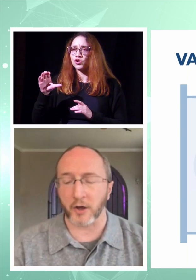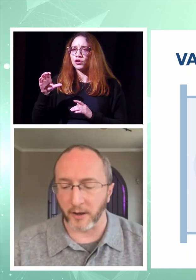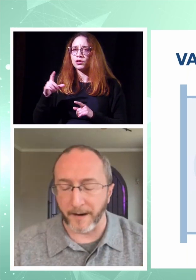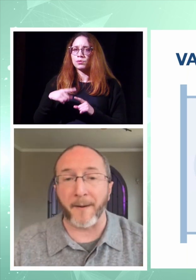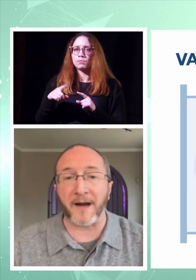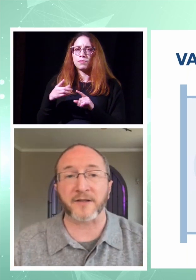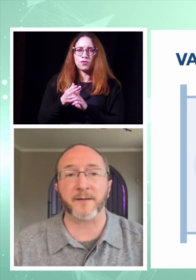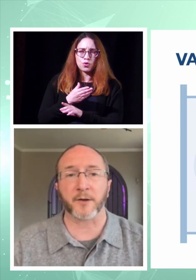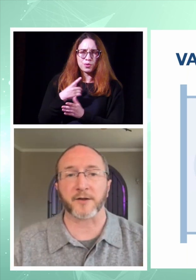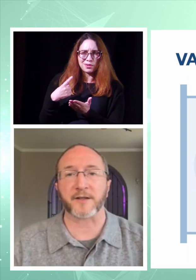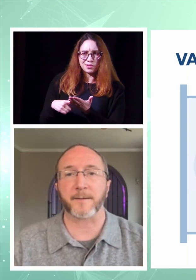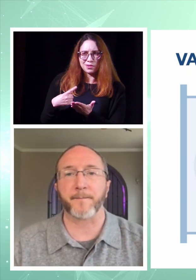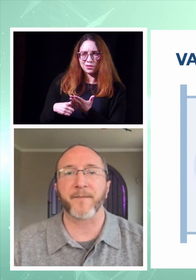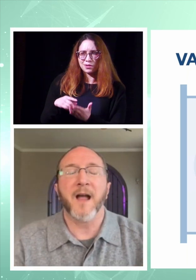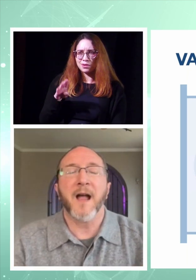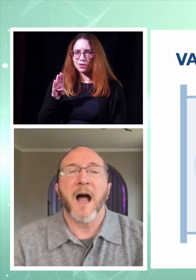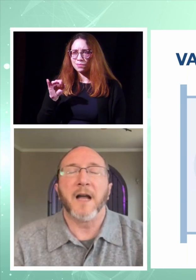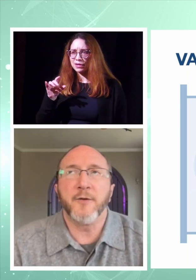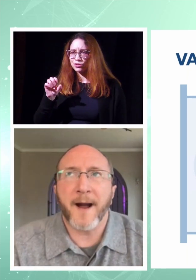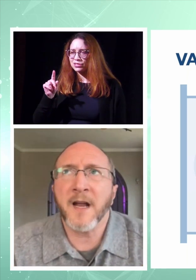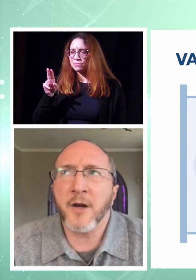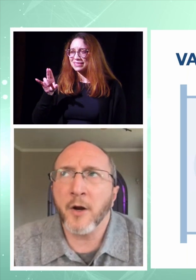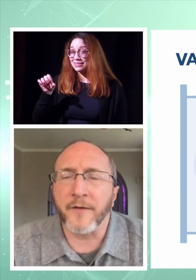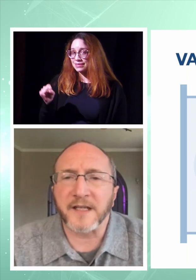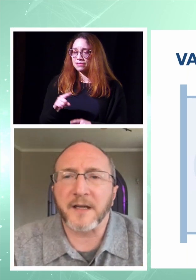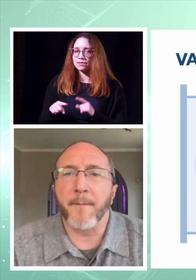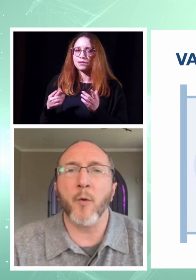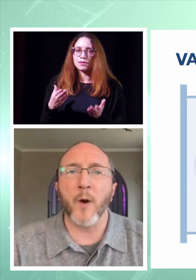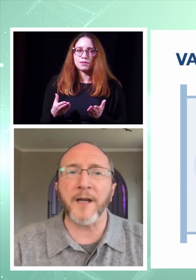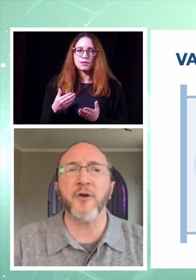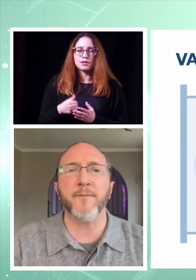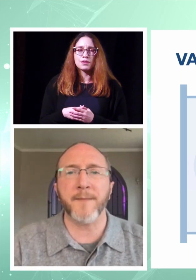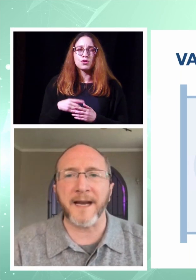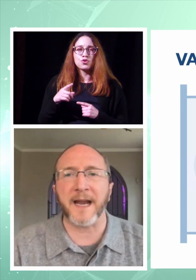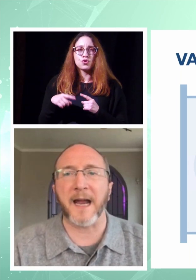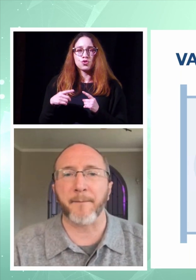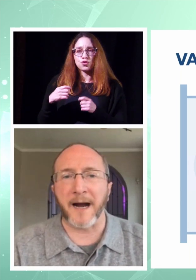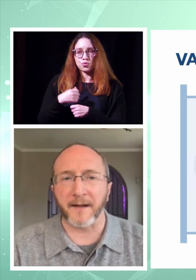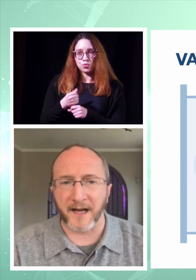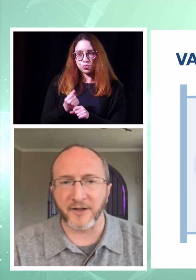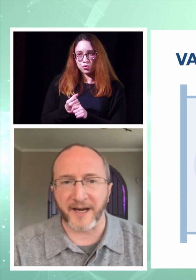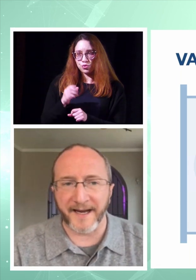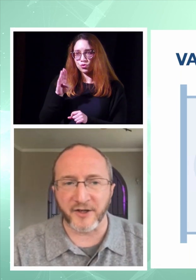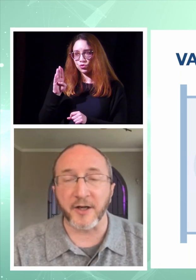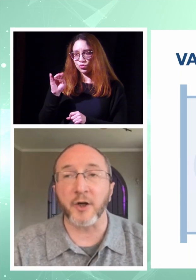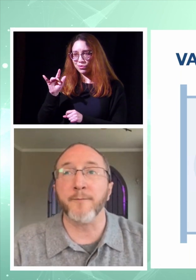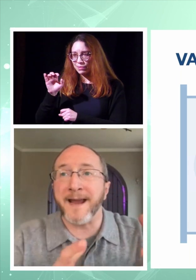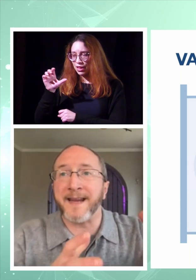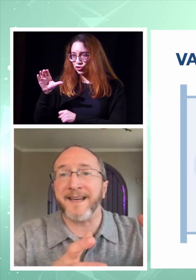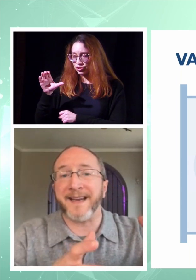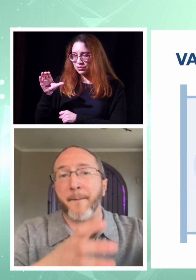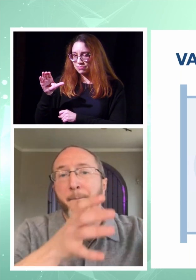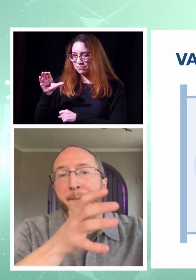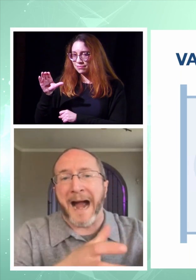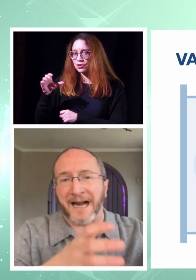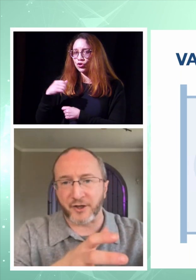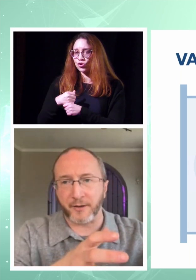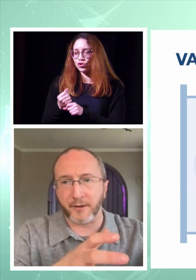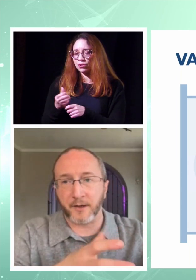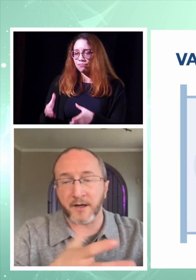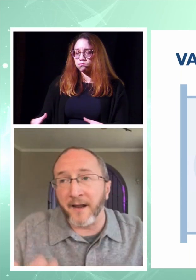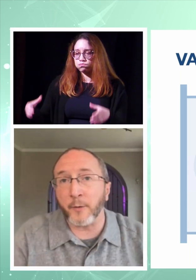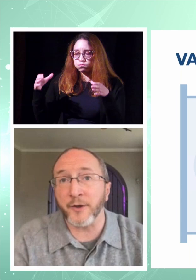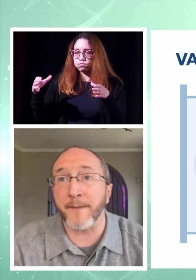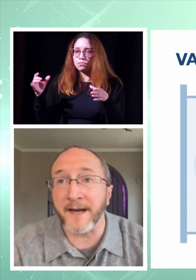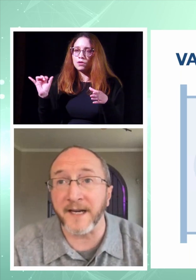to talk about biosimilars? You might not know this, but when you make a biologic agent, you make it in a